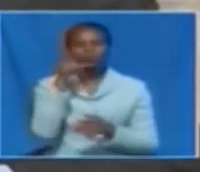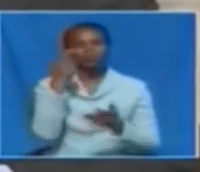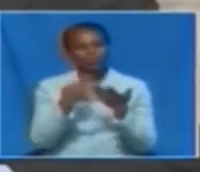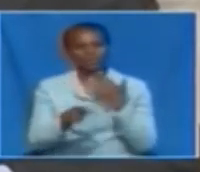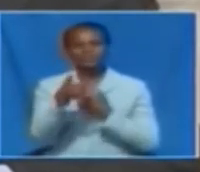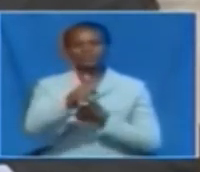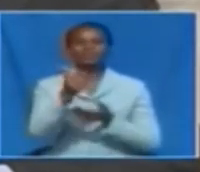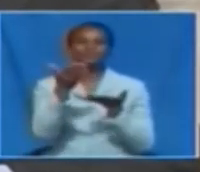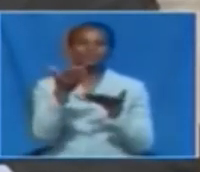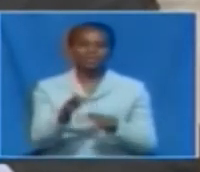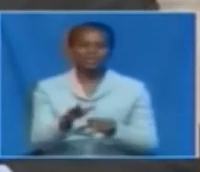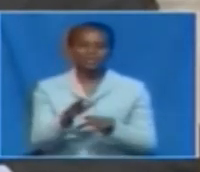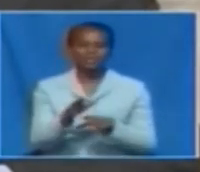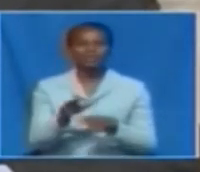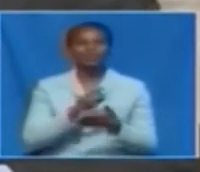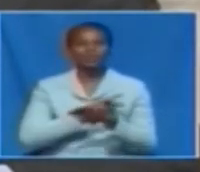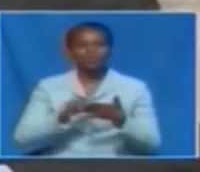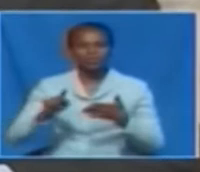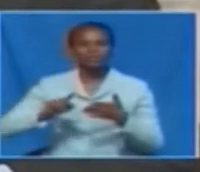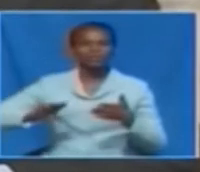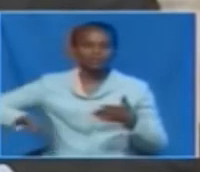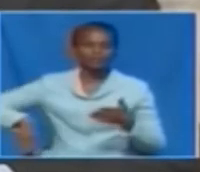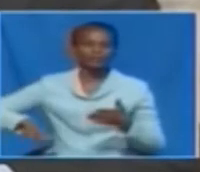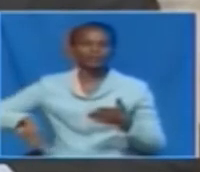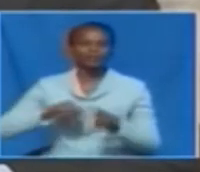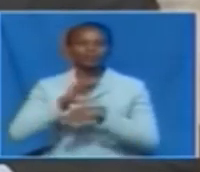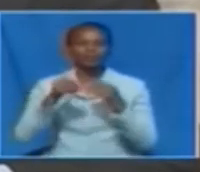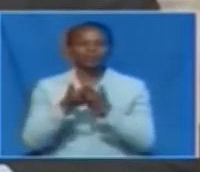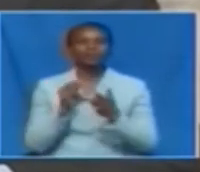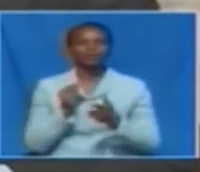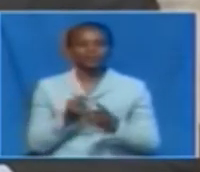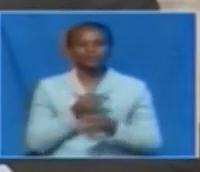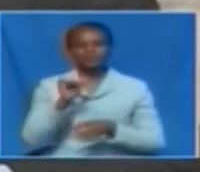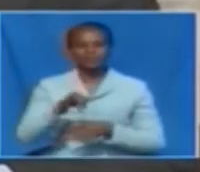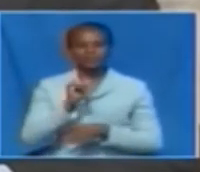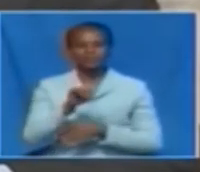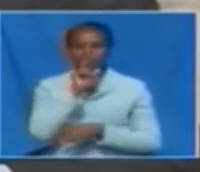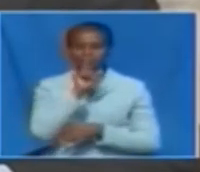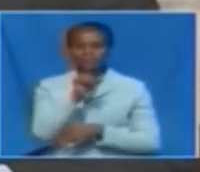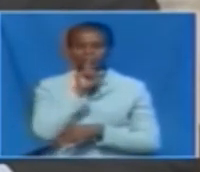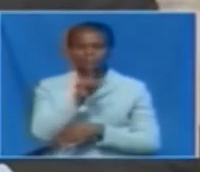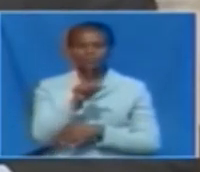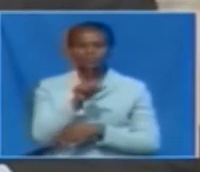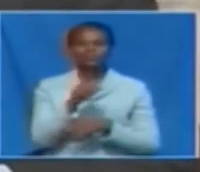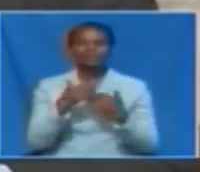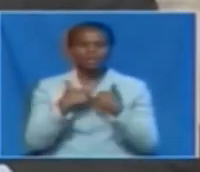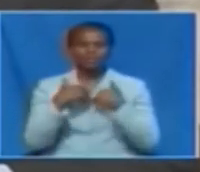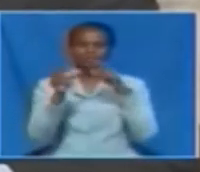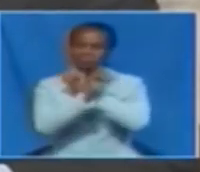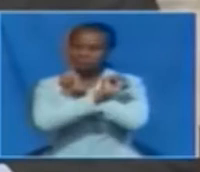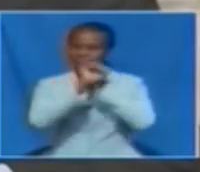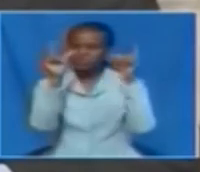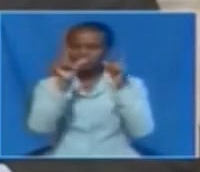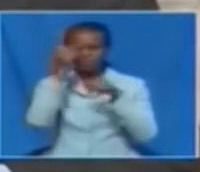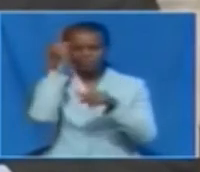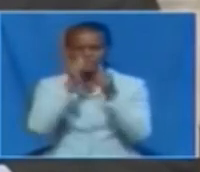Lord this past week. All of us really are taken by shock because